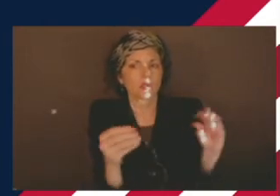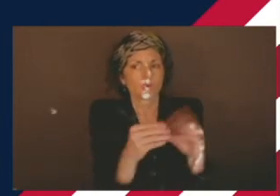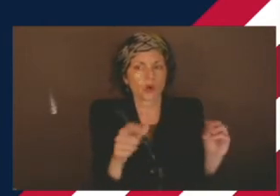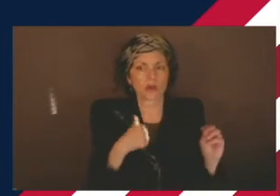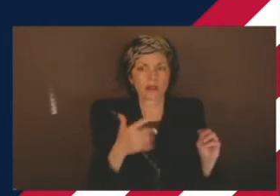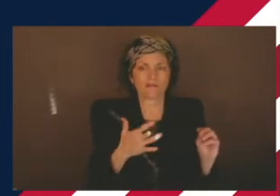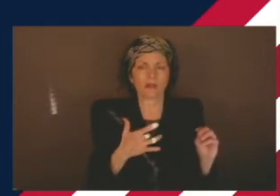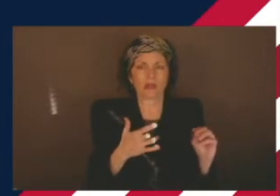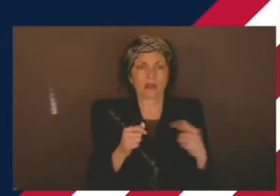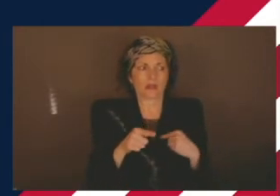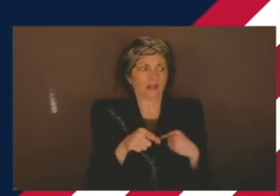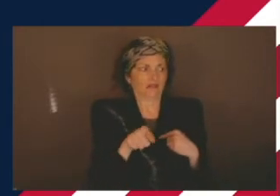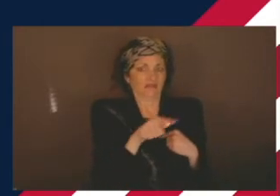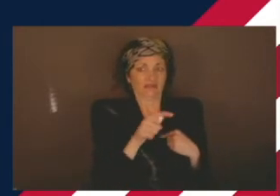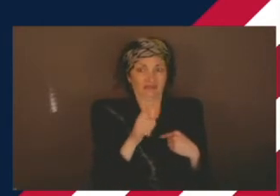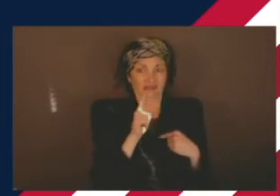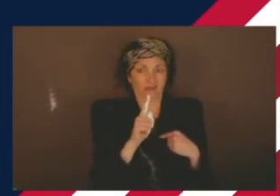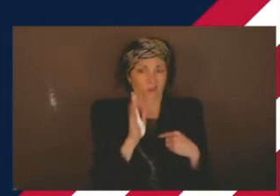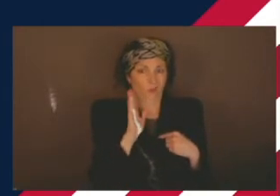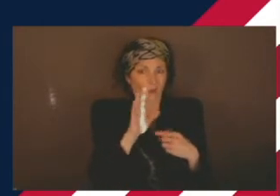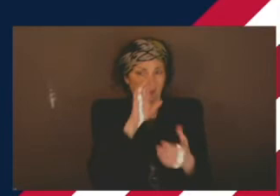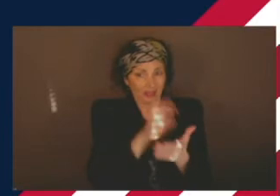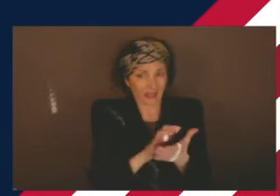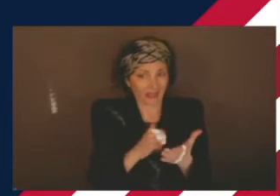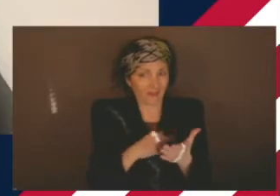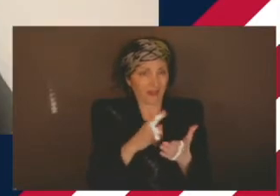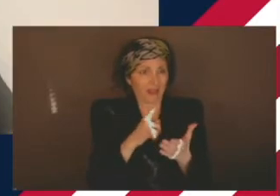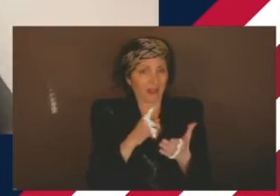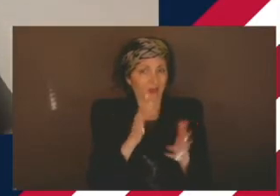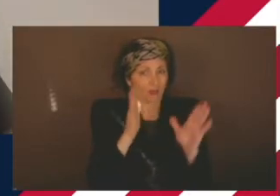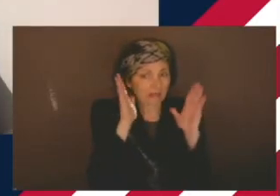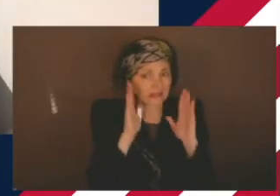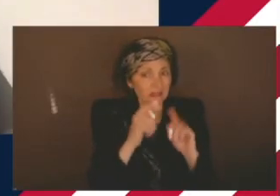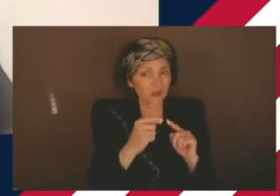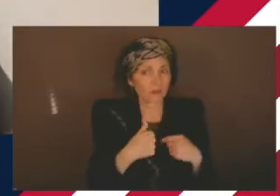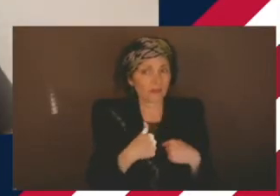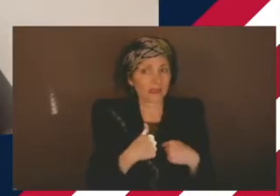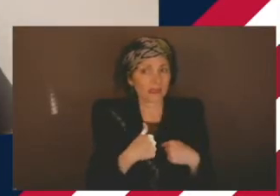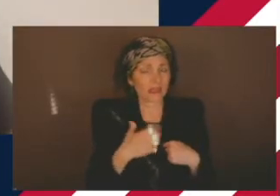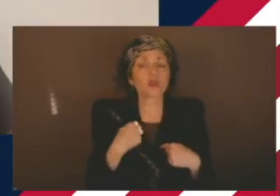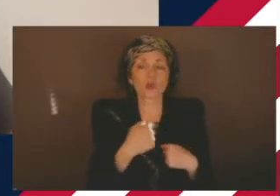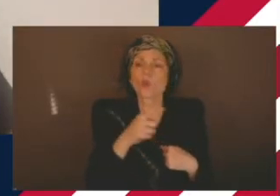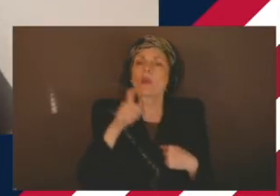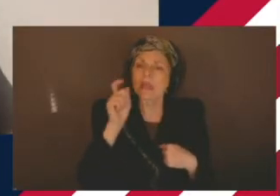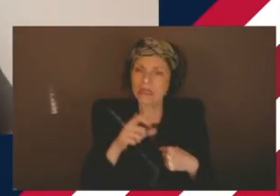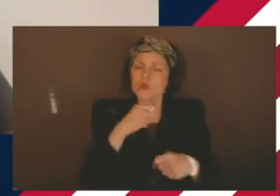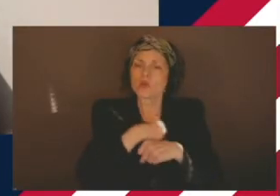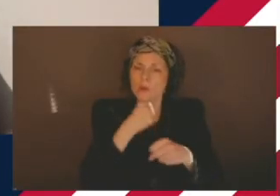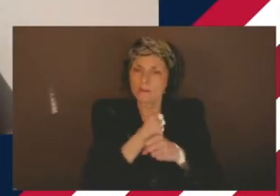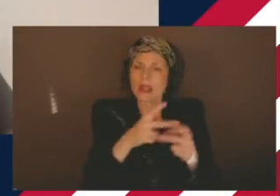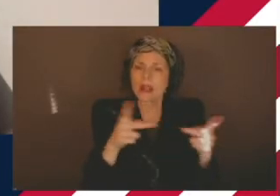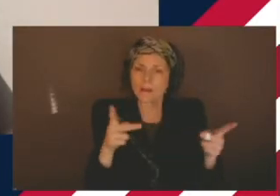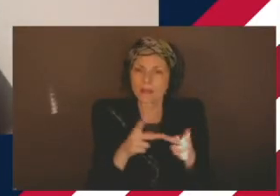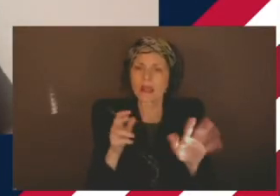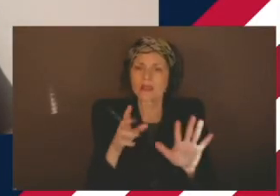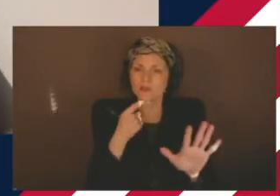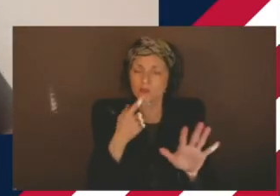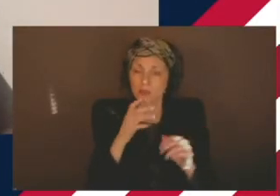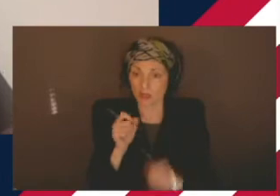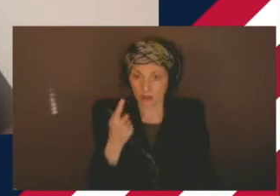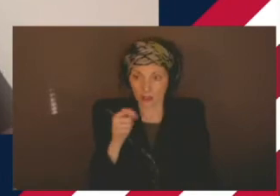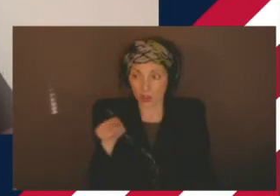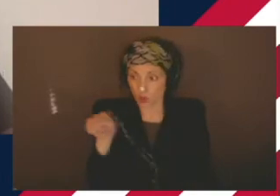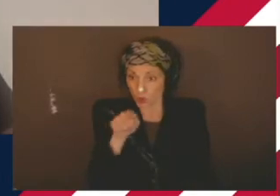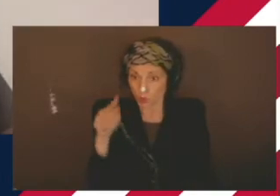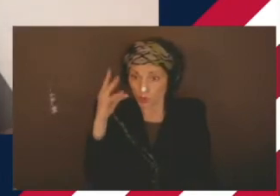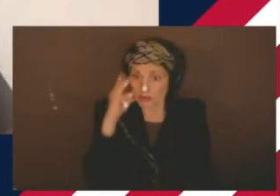be heard. And so when you provide the resources, when you provide the platform, that if you are a victim of domestic violence, if you know